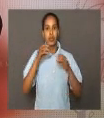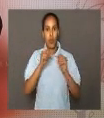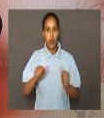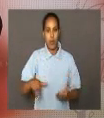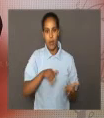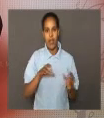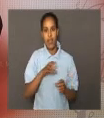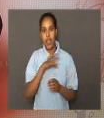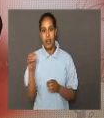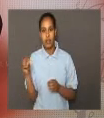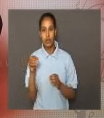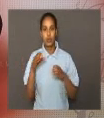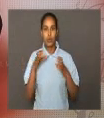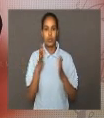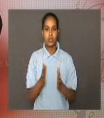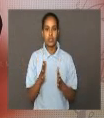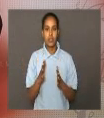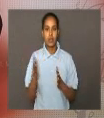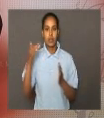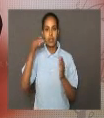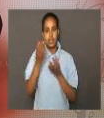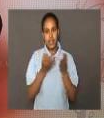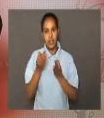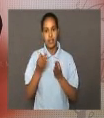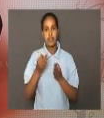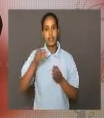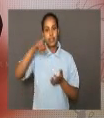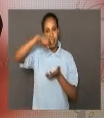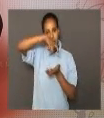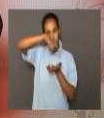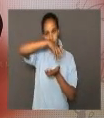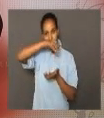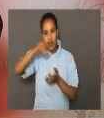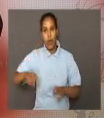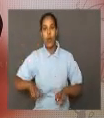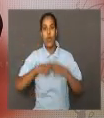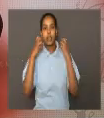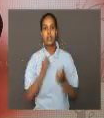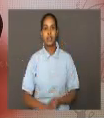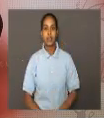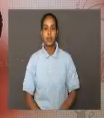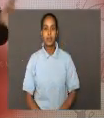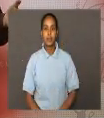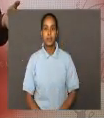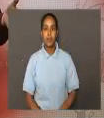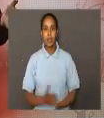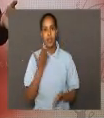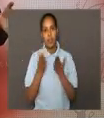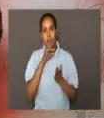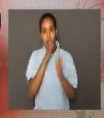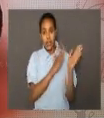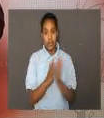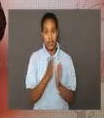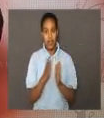and solution, and we will describe suspension and colloids. If you are